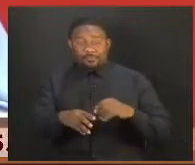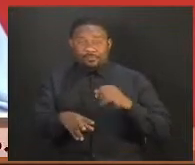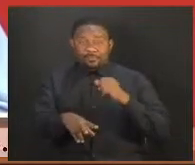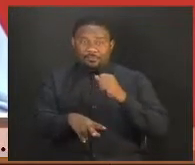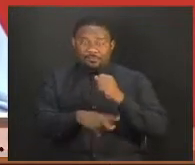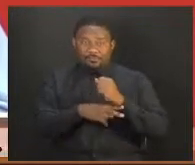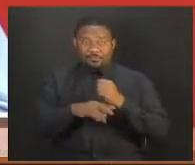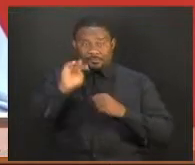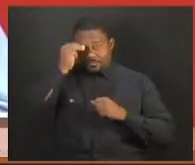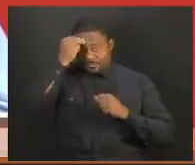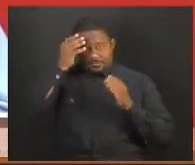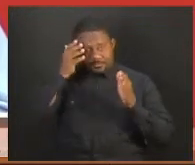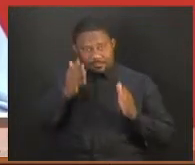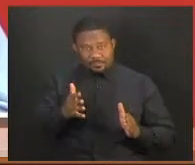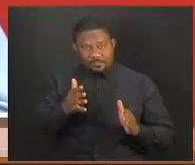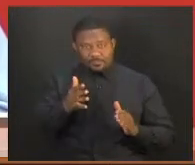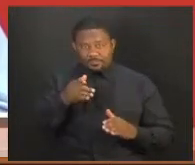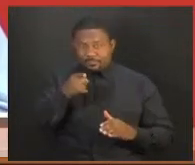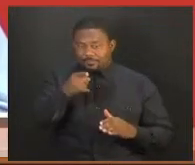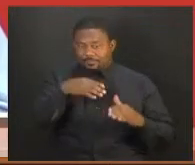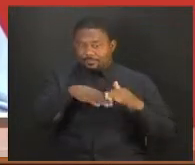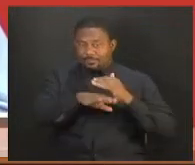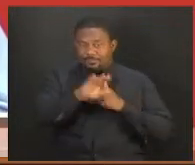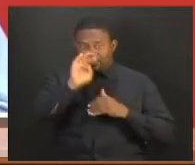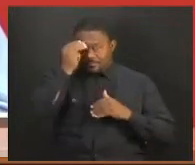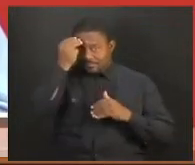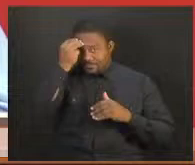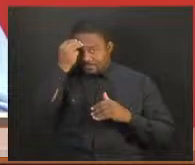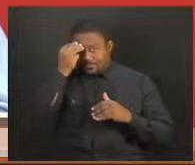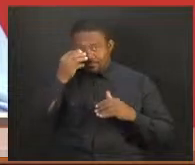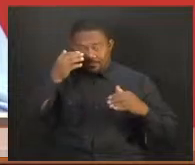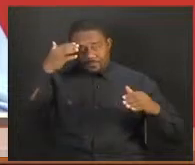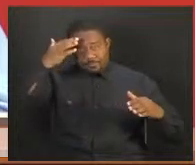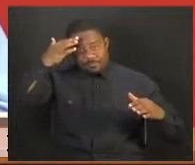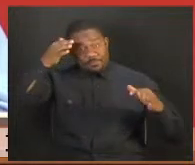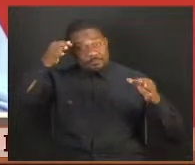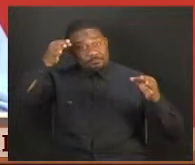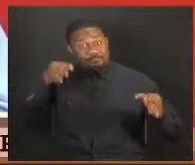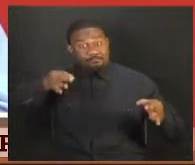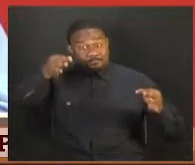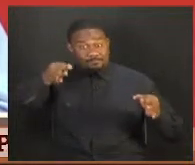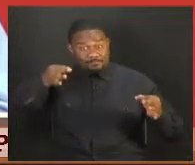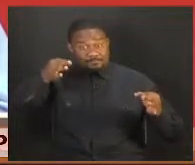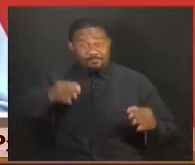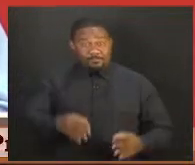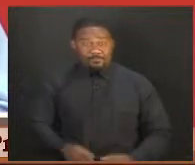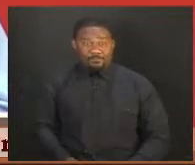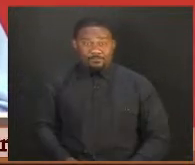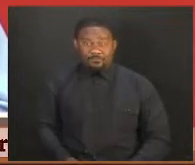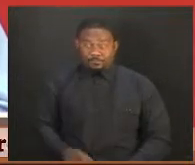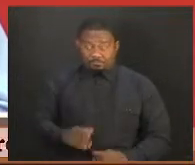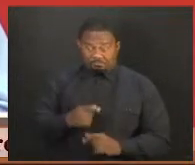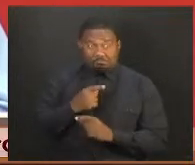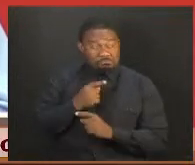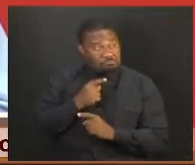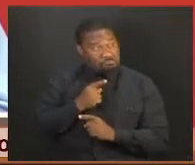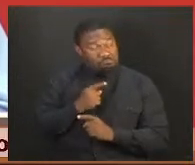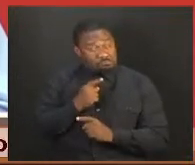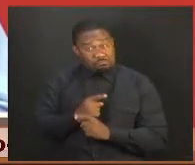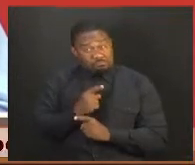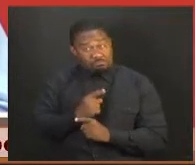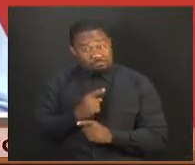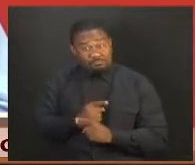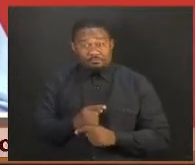Minister at the Ministry of Justice. That is the correct